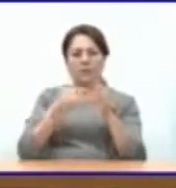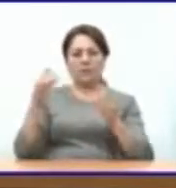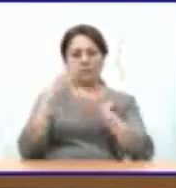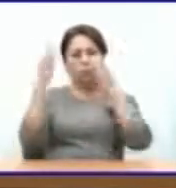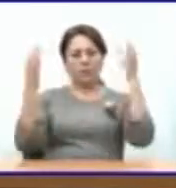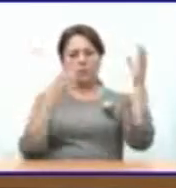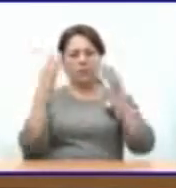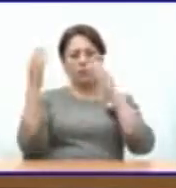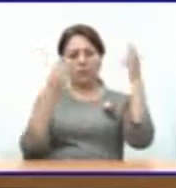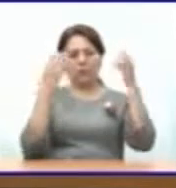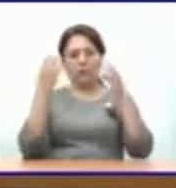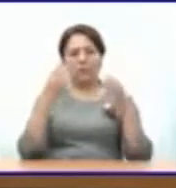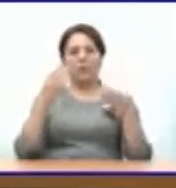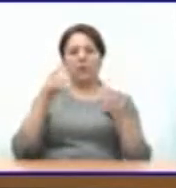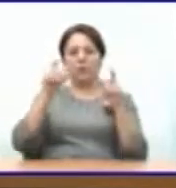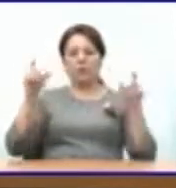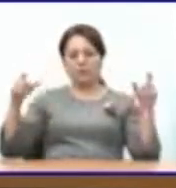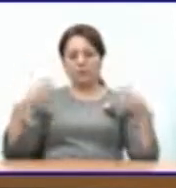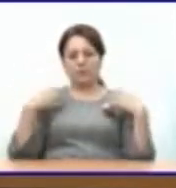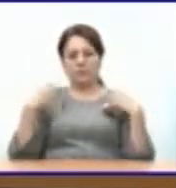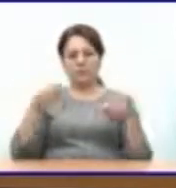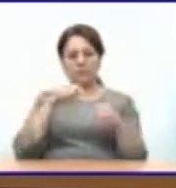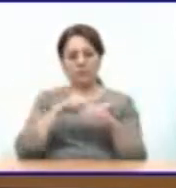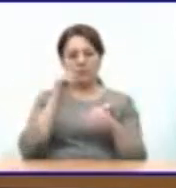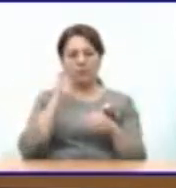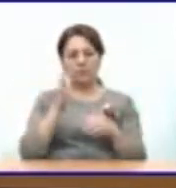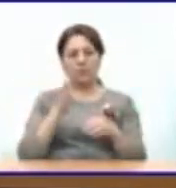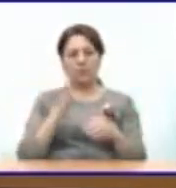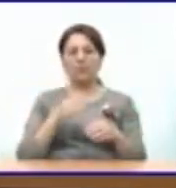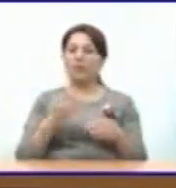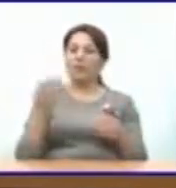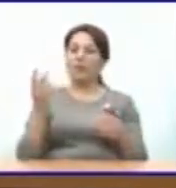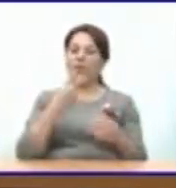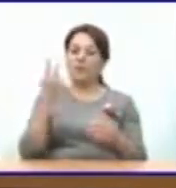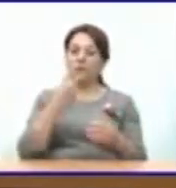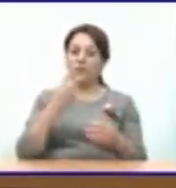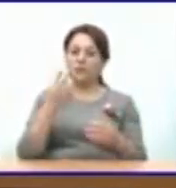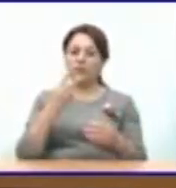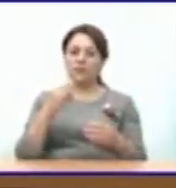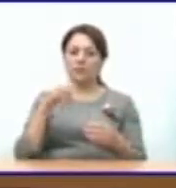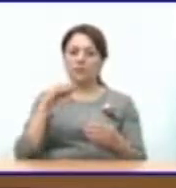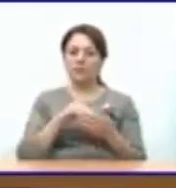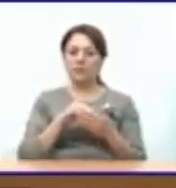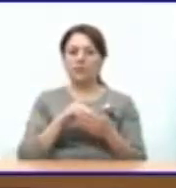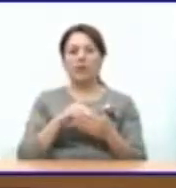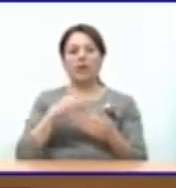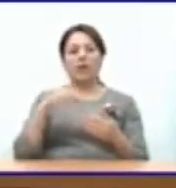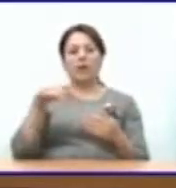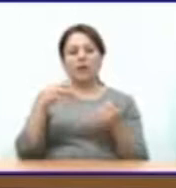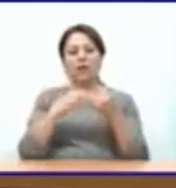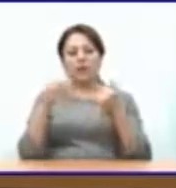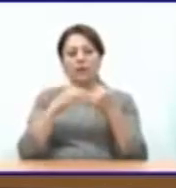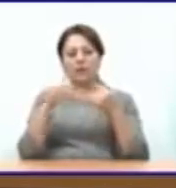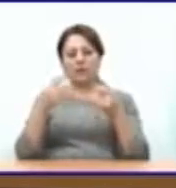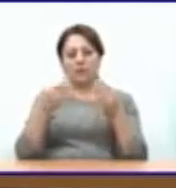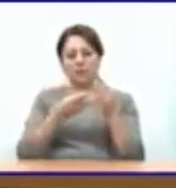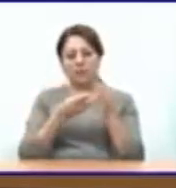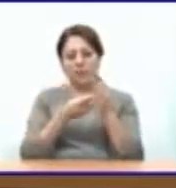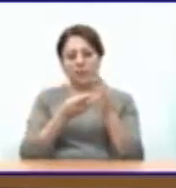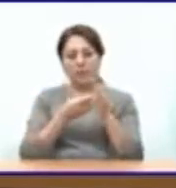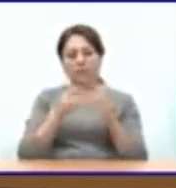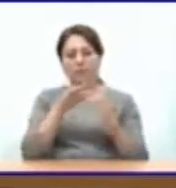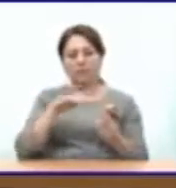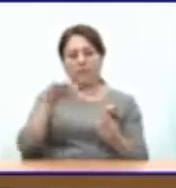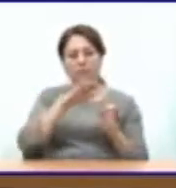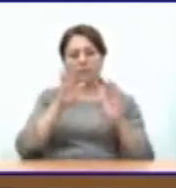sog'lig'iga ta'sir qilishi mumkin. Ikkinchi tasdiq. Yerning magnit maydoni nafaqat yerdagi hayotga ta'sir qiladi,